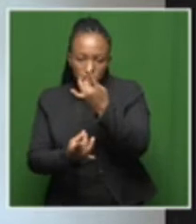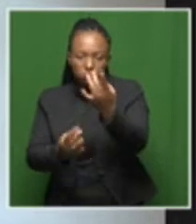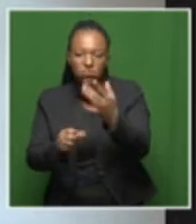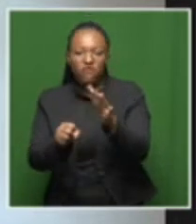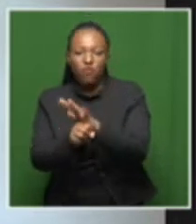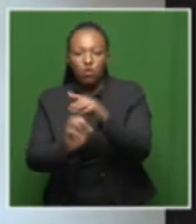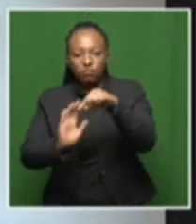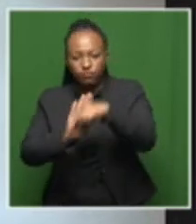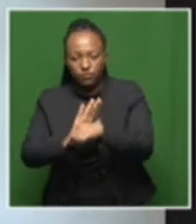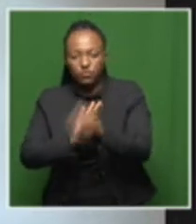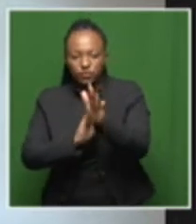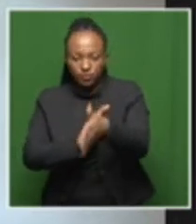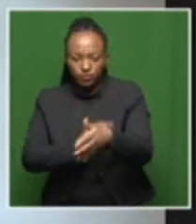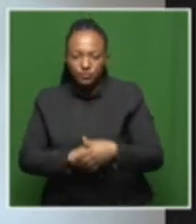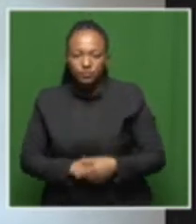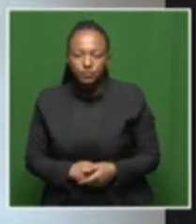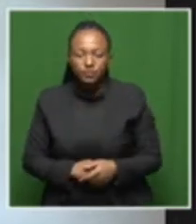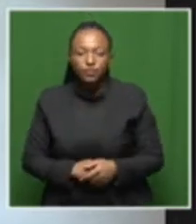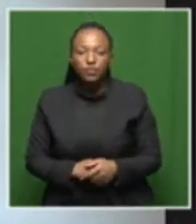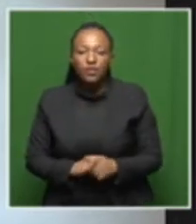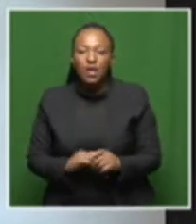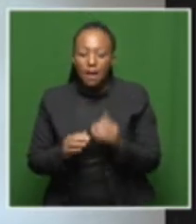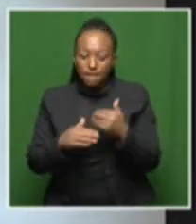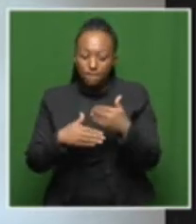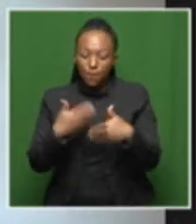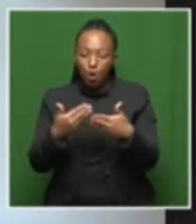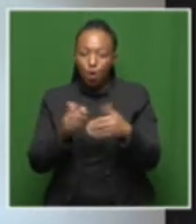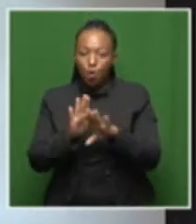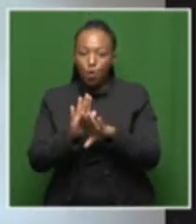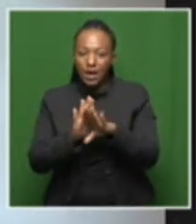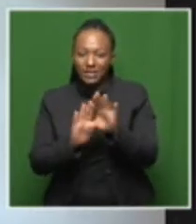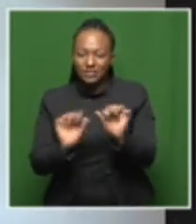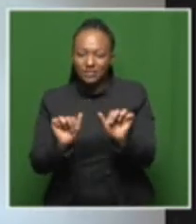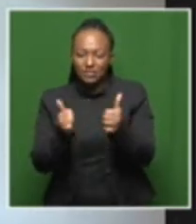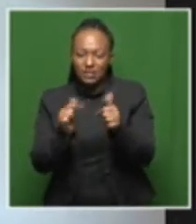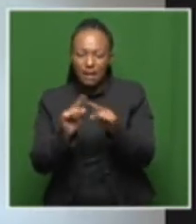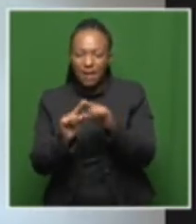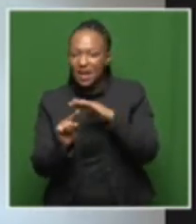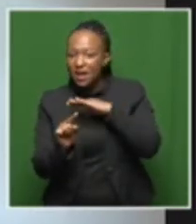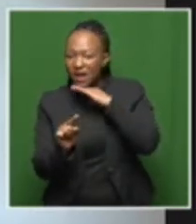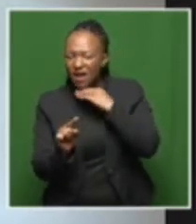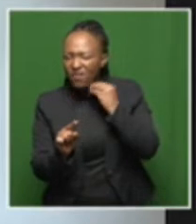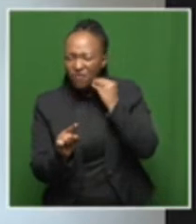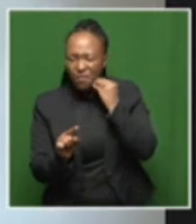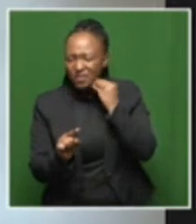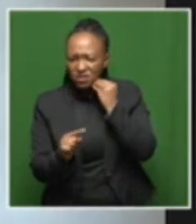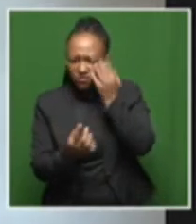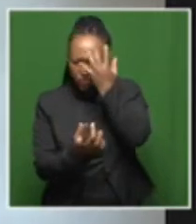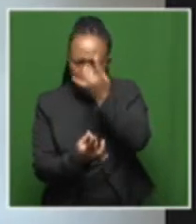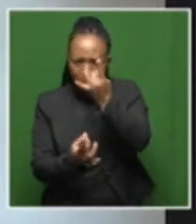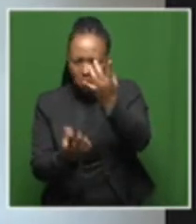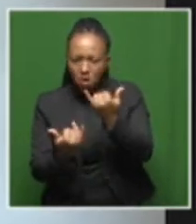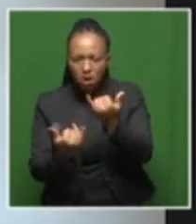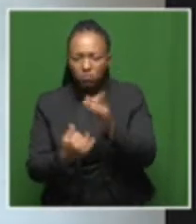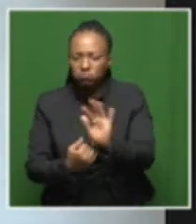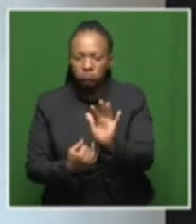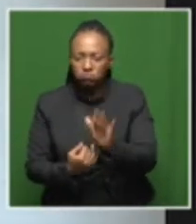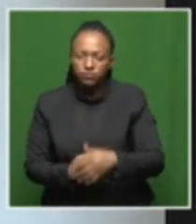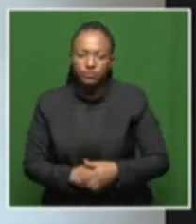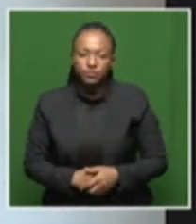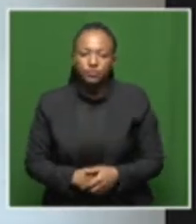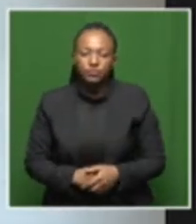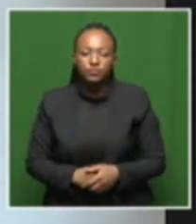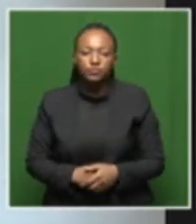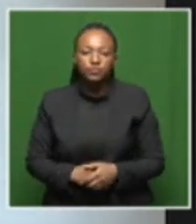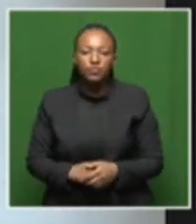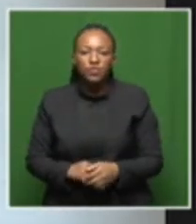what's happening. There is progress there, but it's not in sufficient detail for us to be communicating now. The low